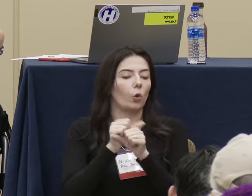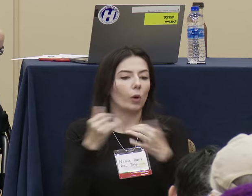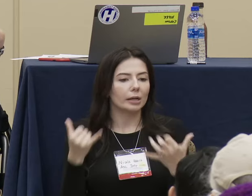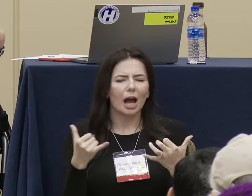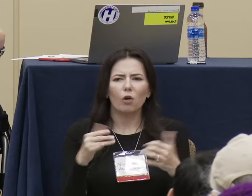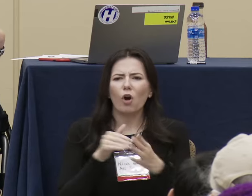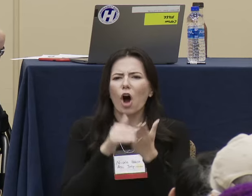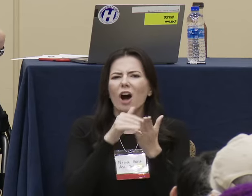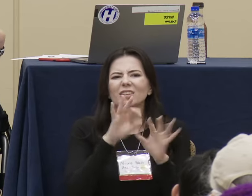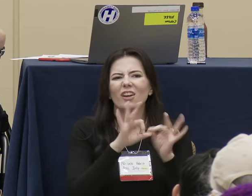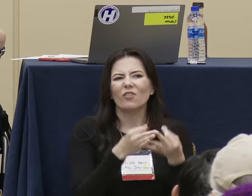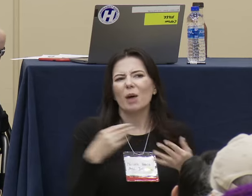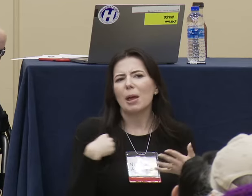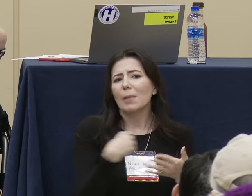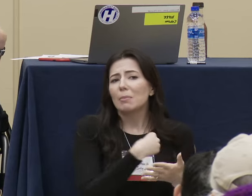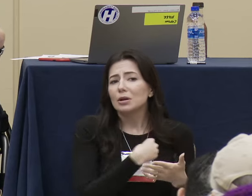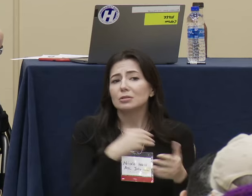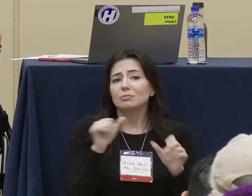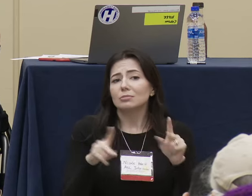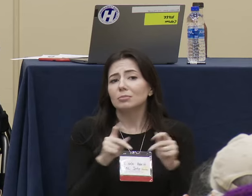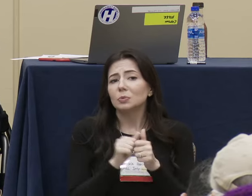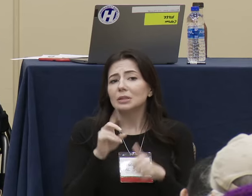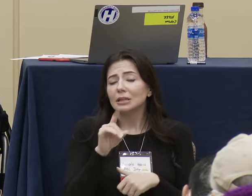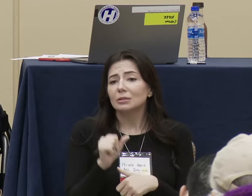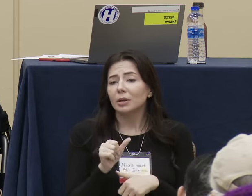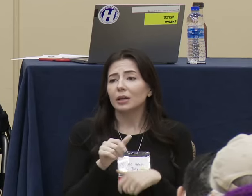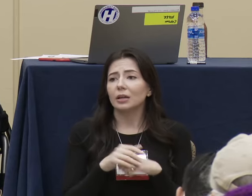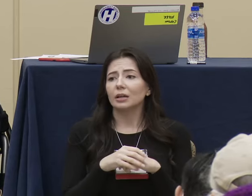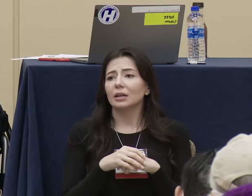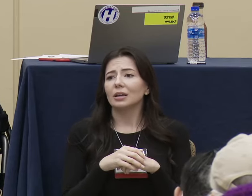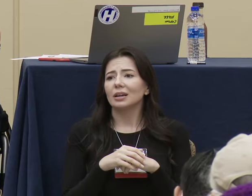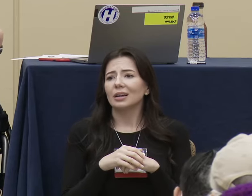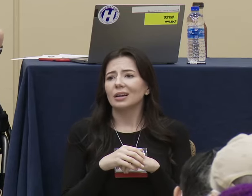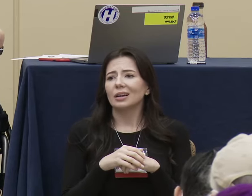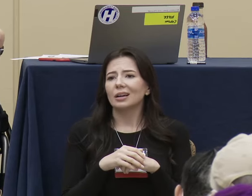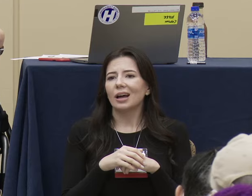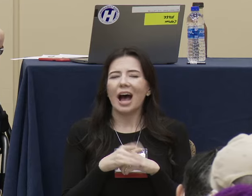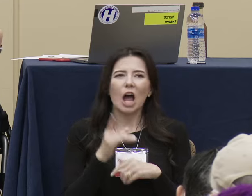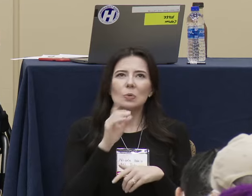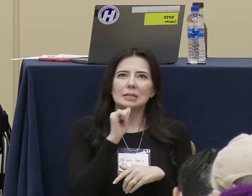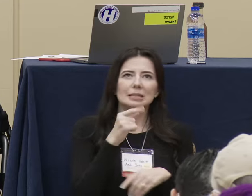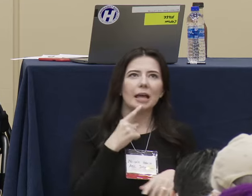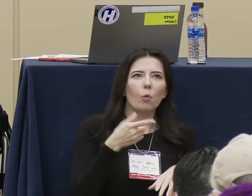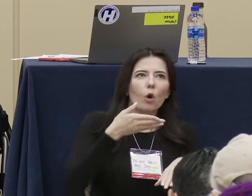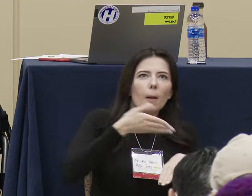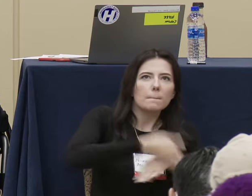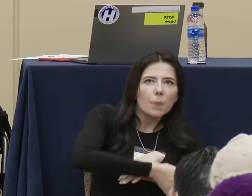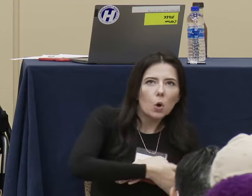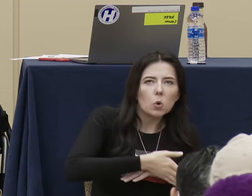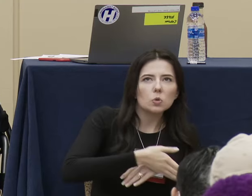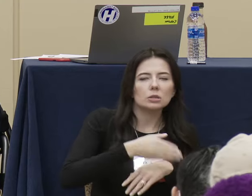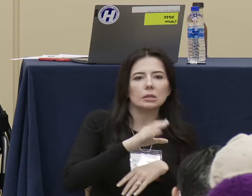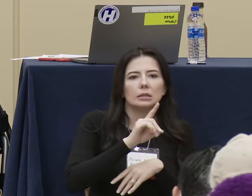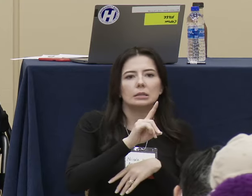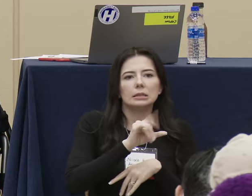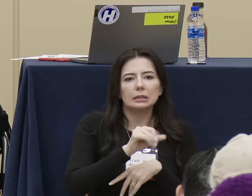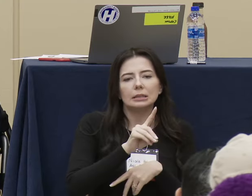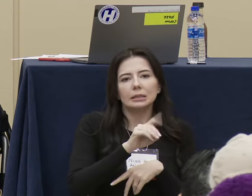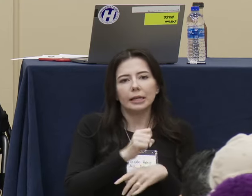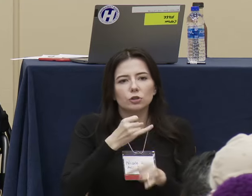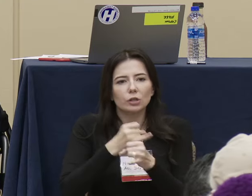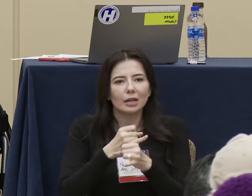family members of people with disabilities. I wouldn't say we're in post-deinstitutionalization, by the way. Illinois is very worst, in